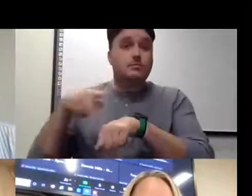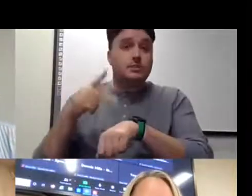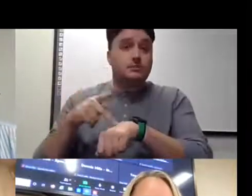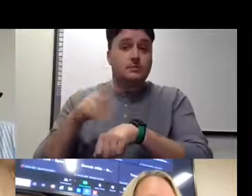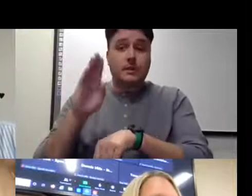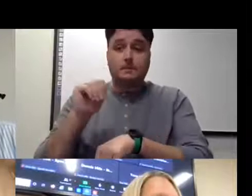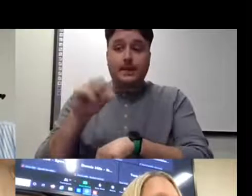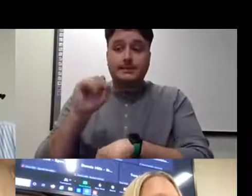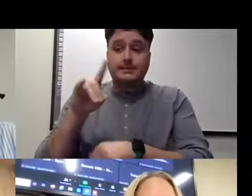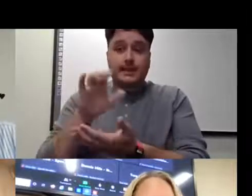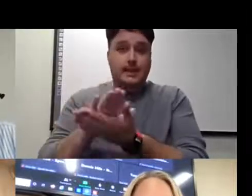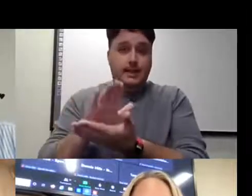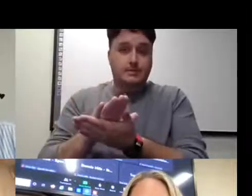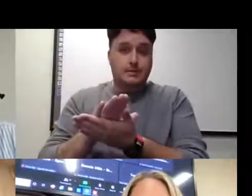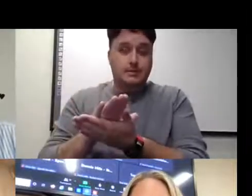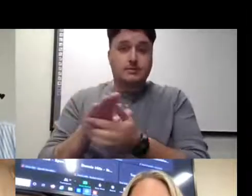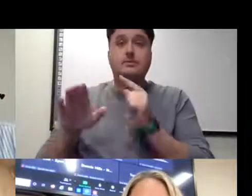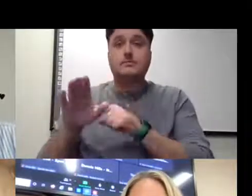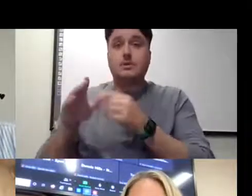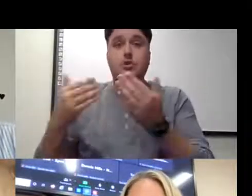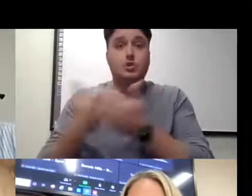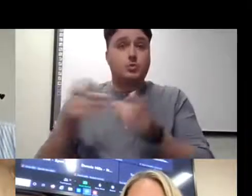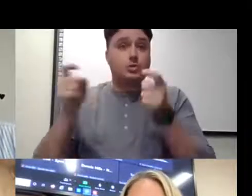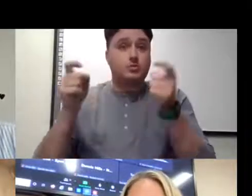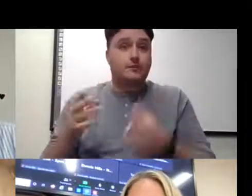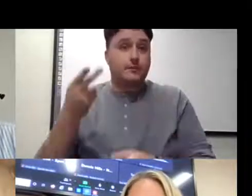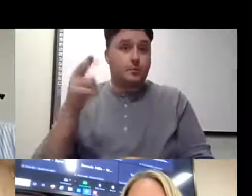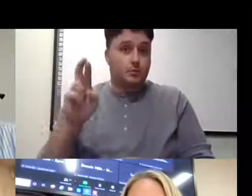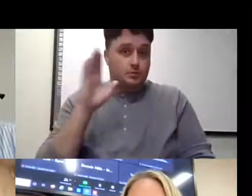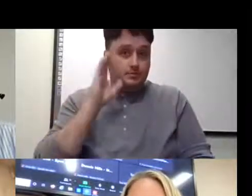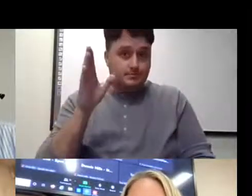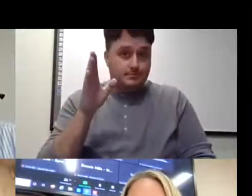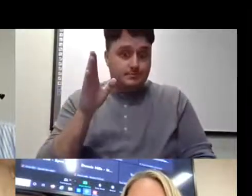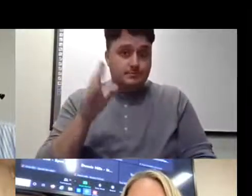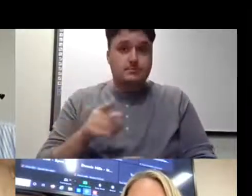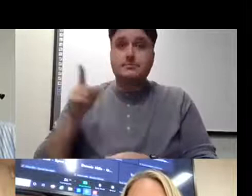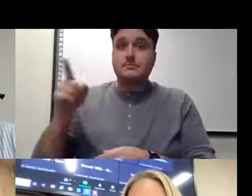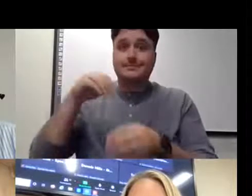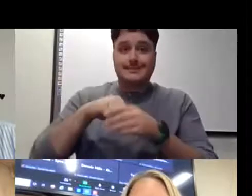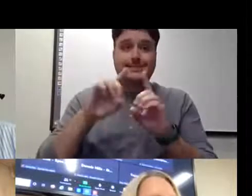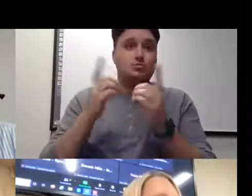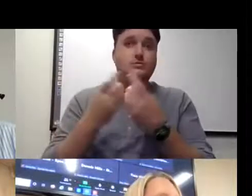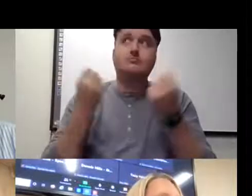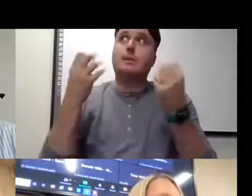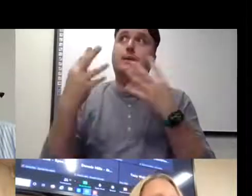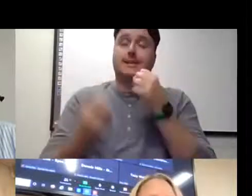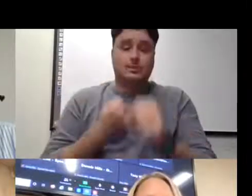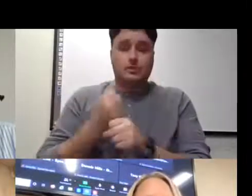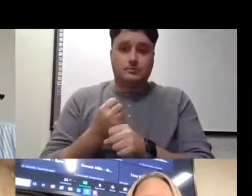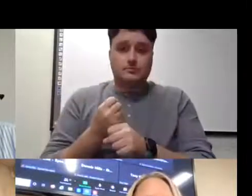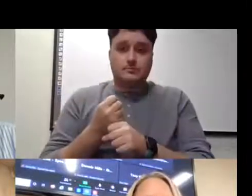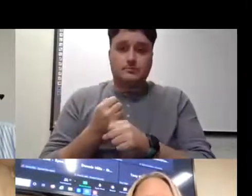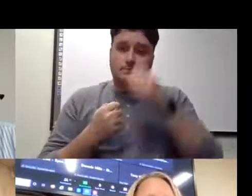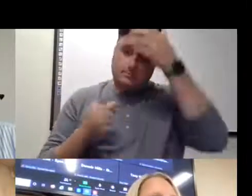Bayside Academy, will be the new Director of Human Resources. John's been in the district for many, many years and has